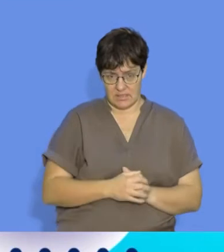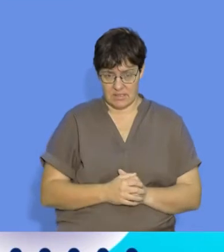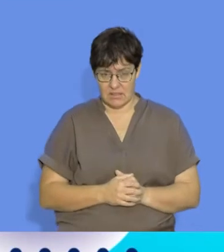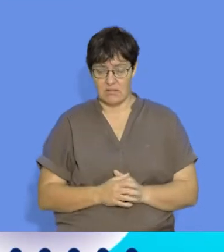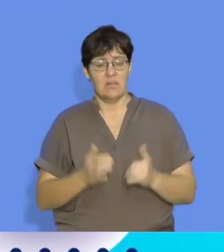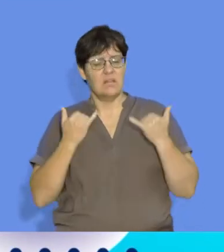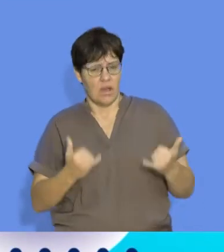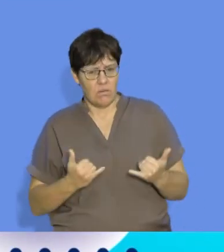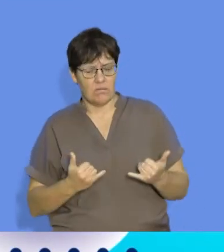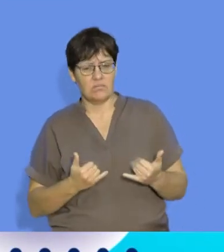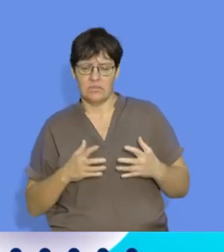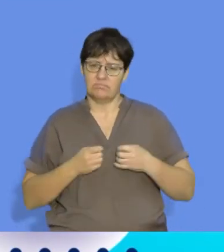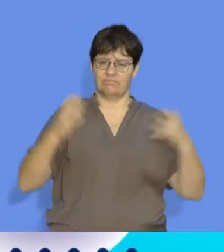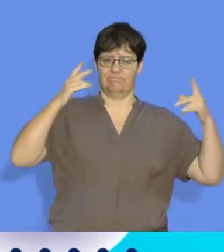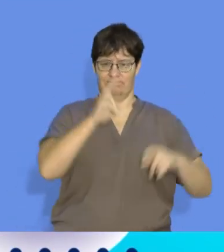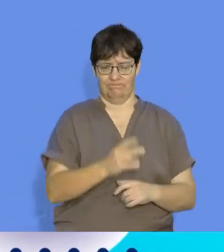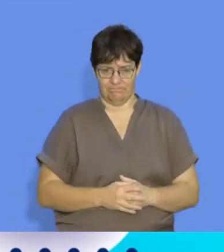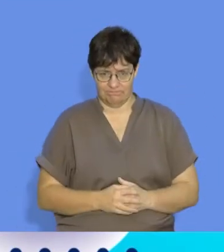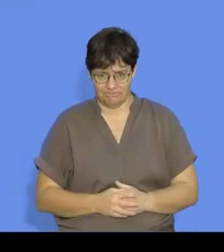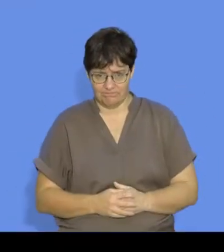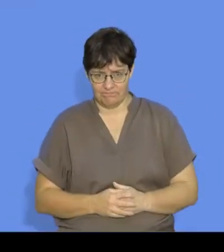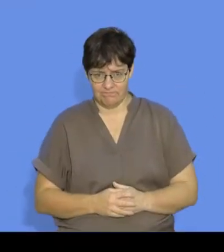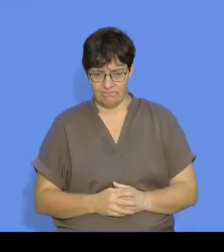for now, let's just jump right into it.